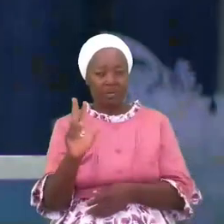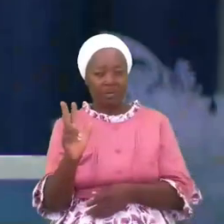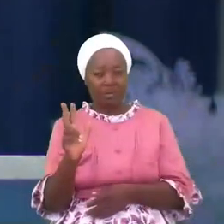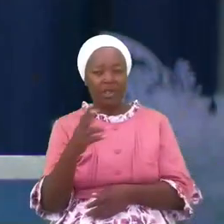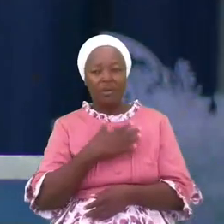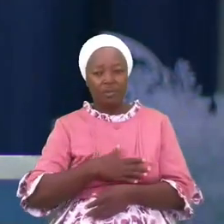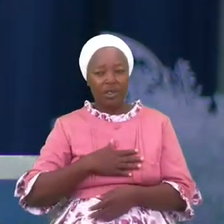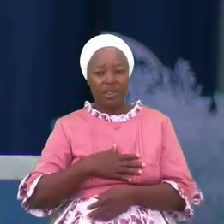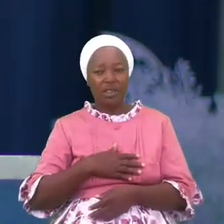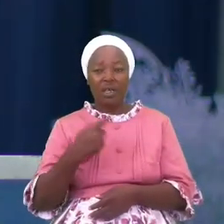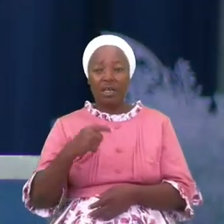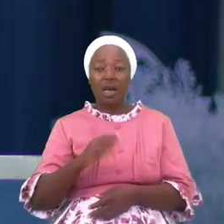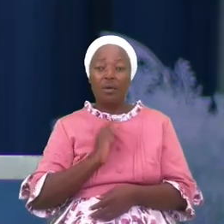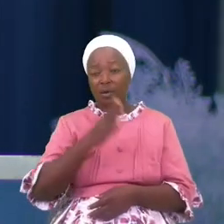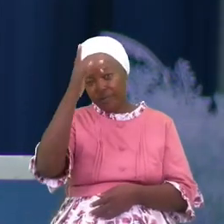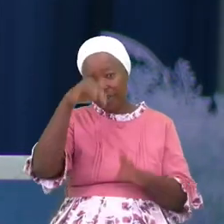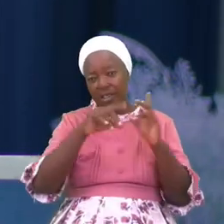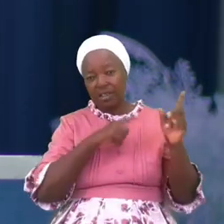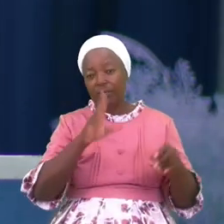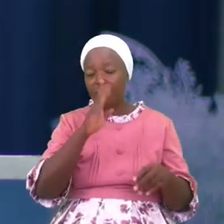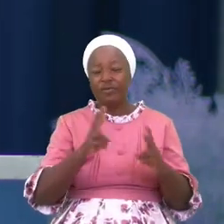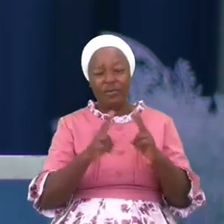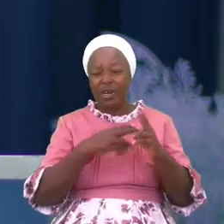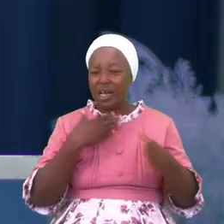having the lunch